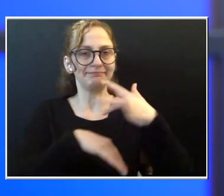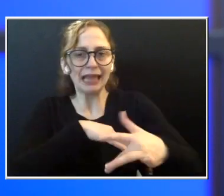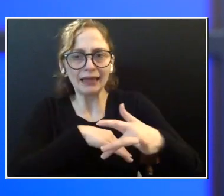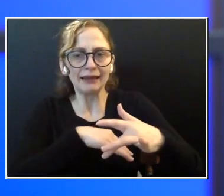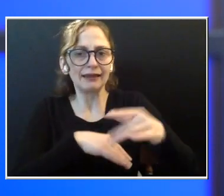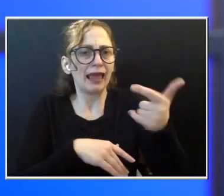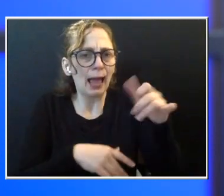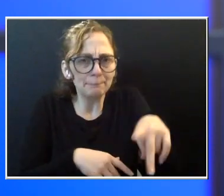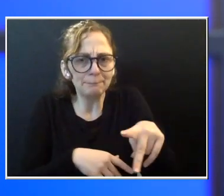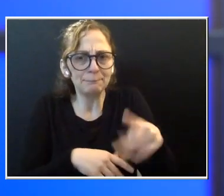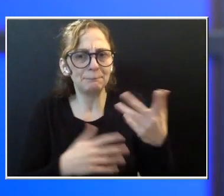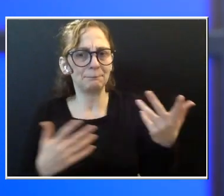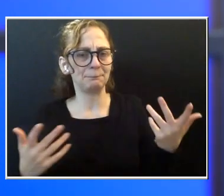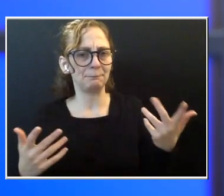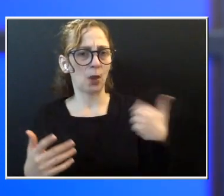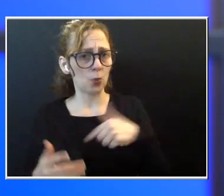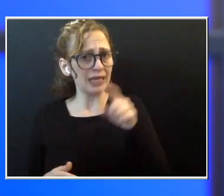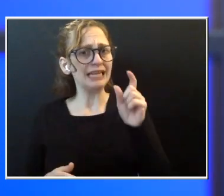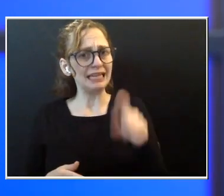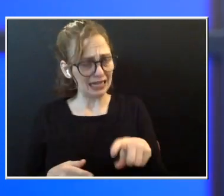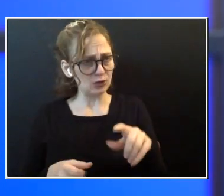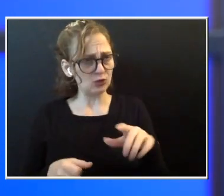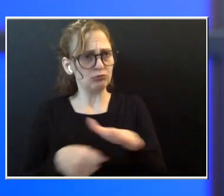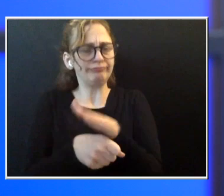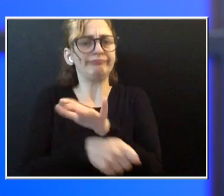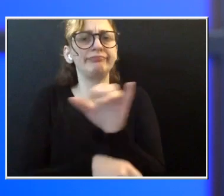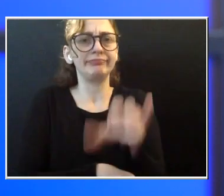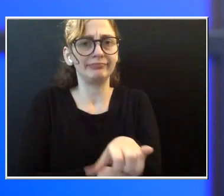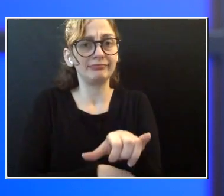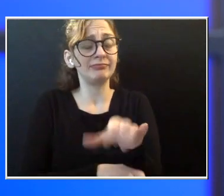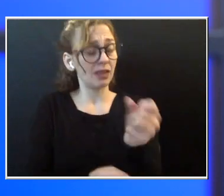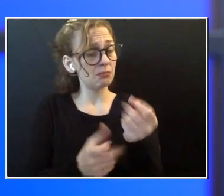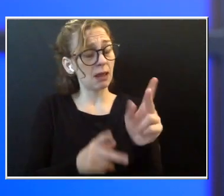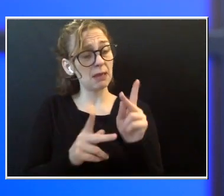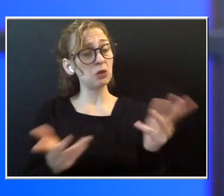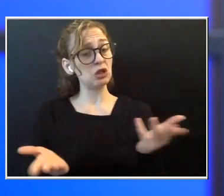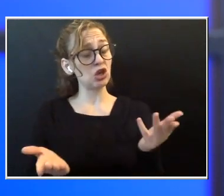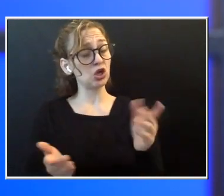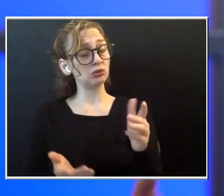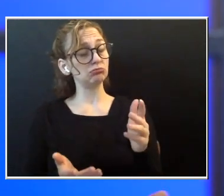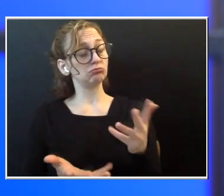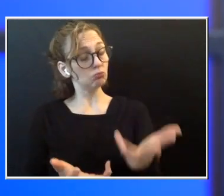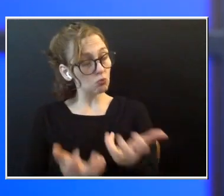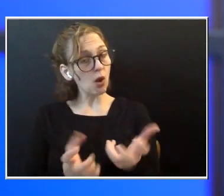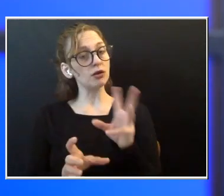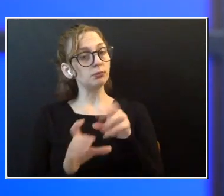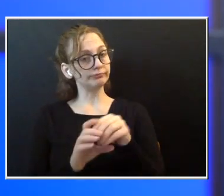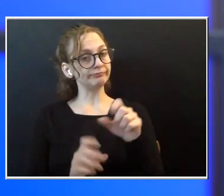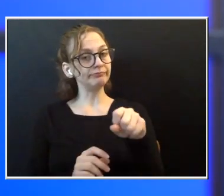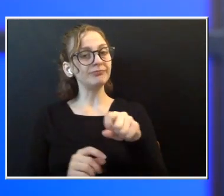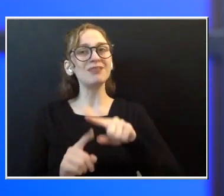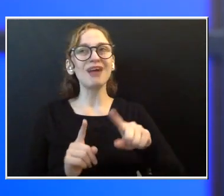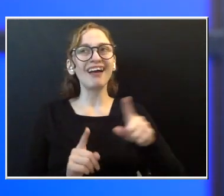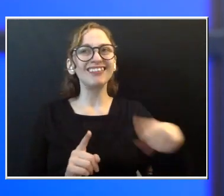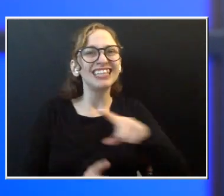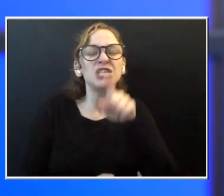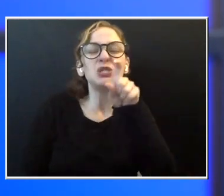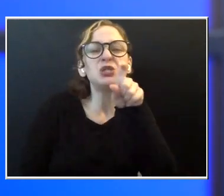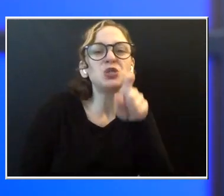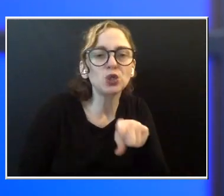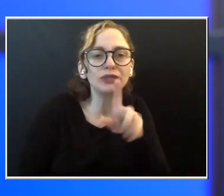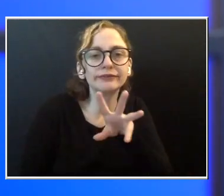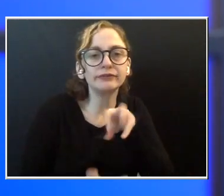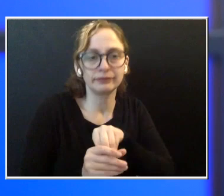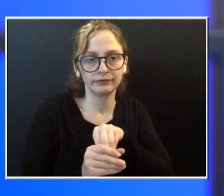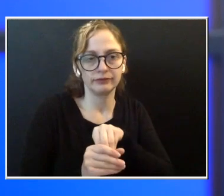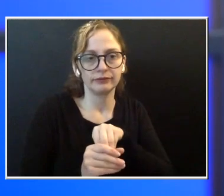here that not only want to participate, they should participate because there is information in the heartland of especially rural